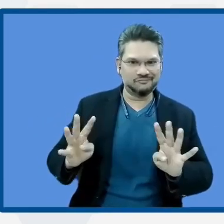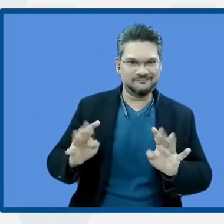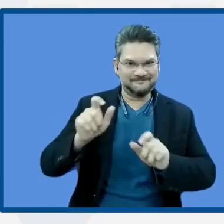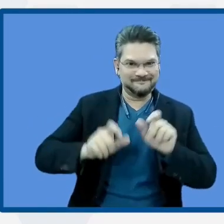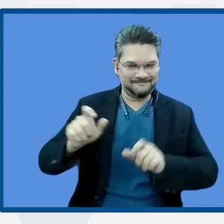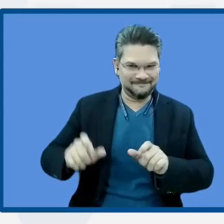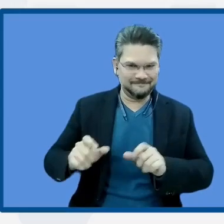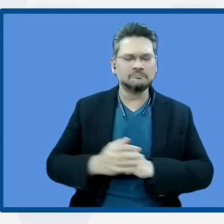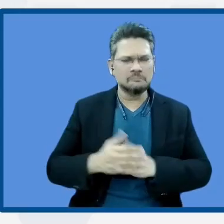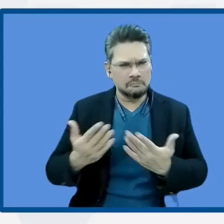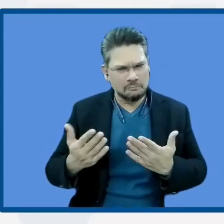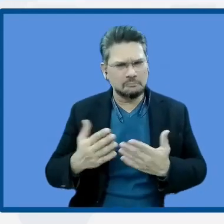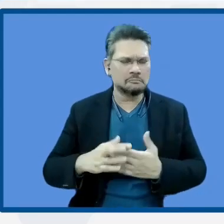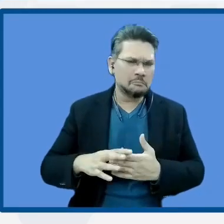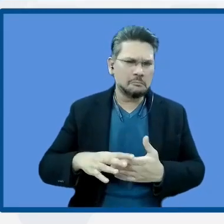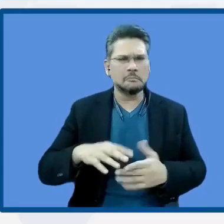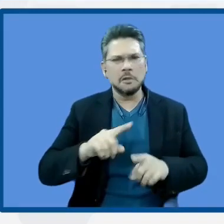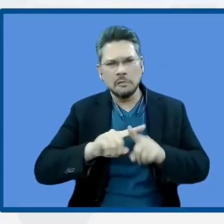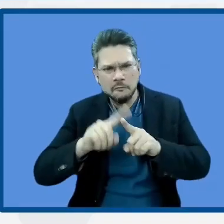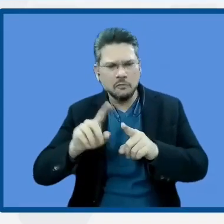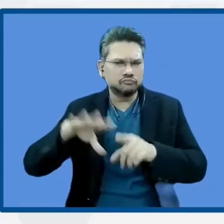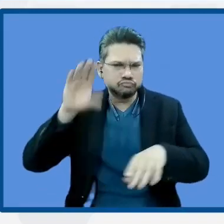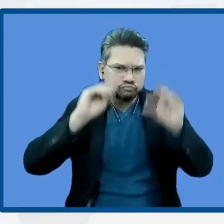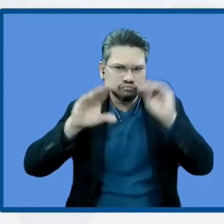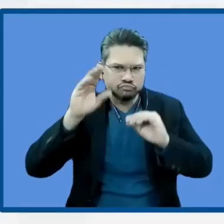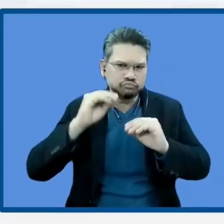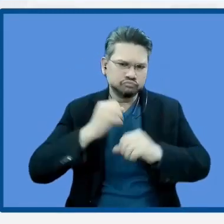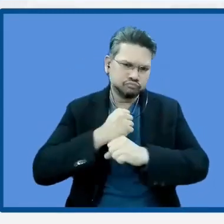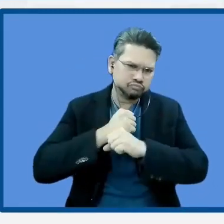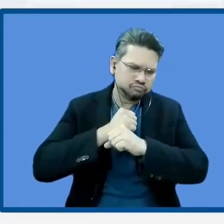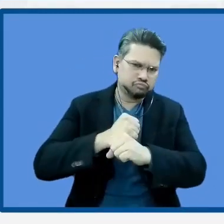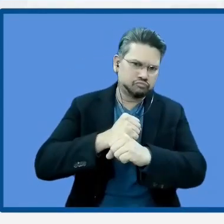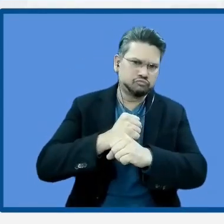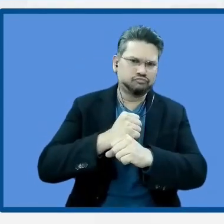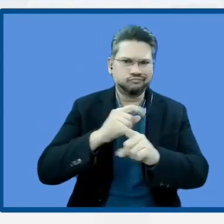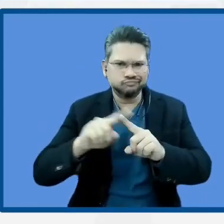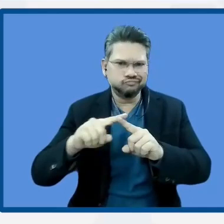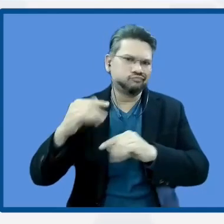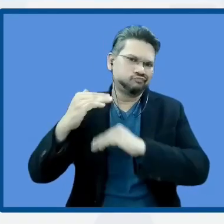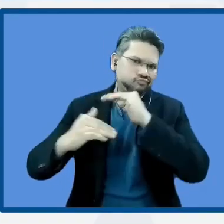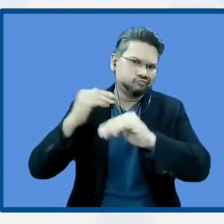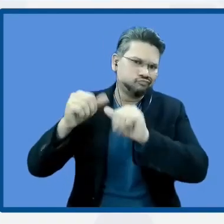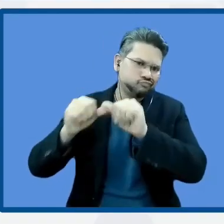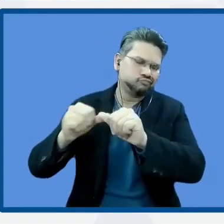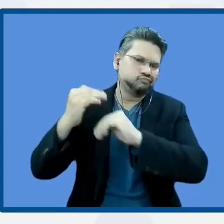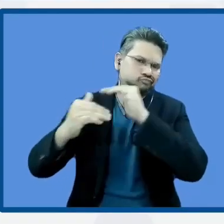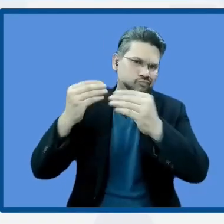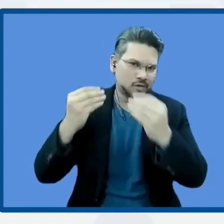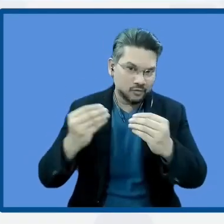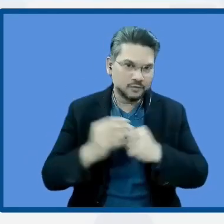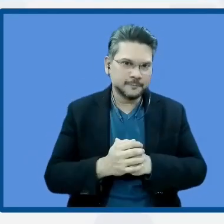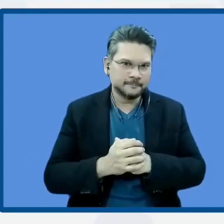a Sustainable and Resilient Development. First of all, we would like to explain the dynamics of the panel, and we would love